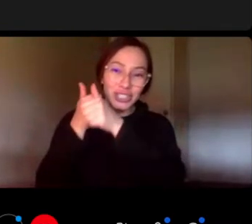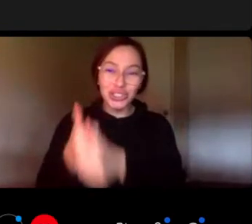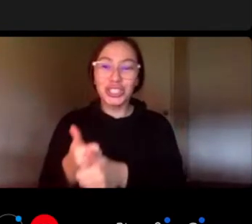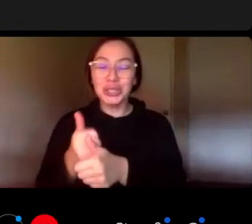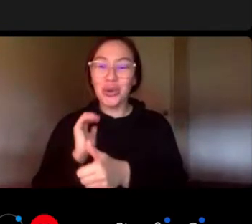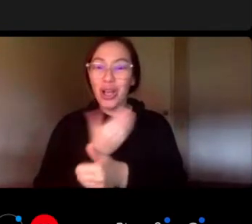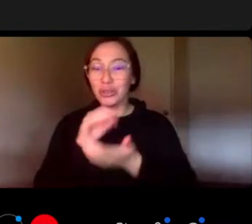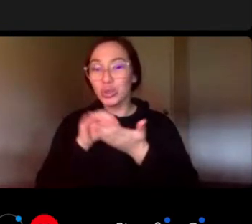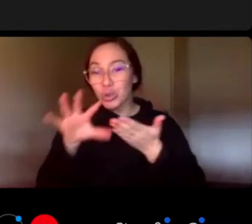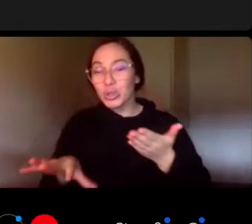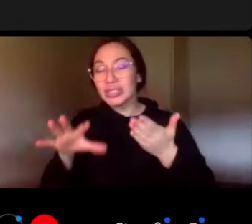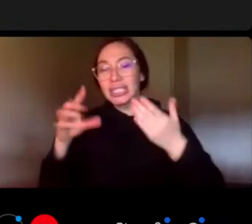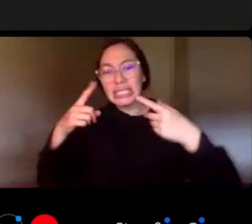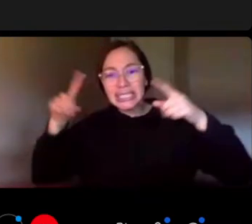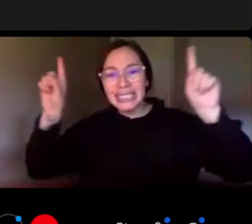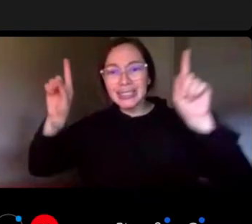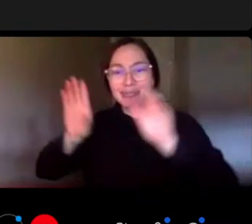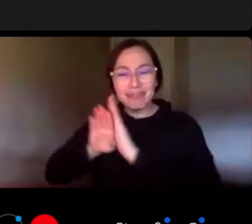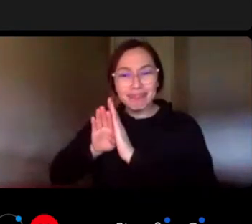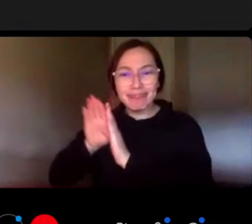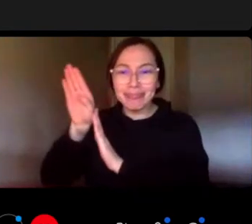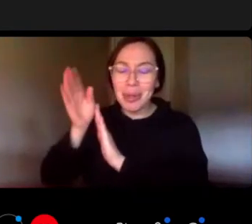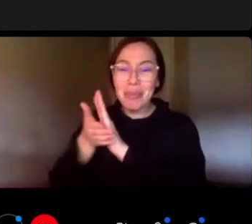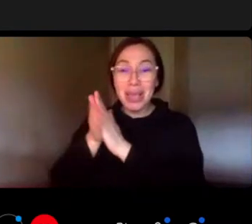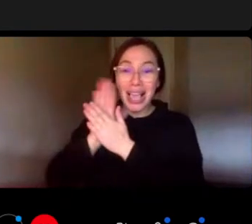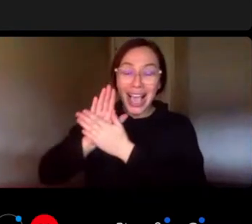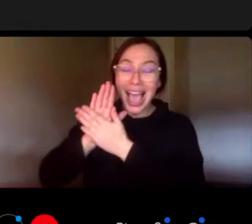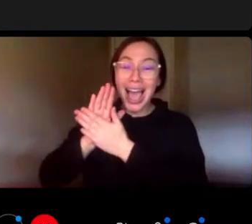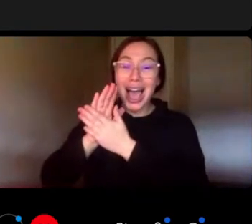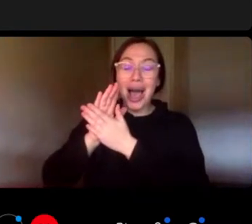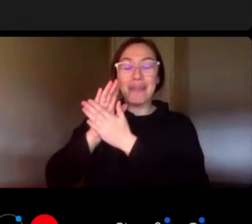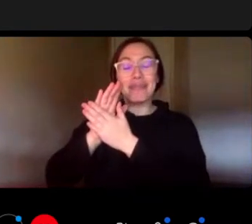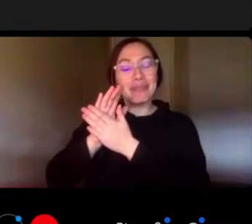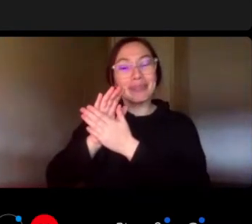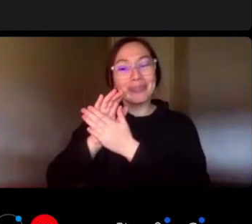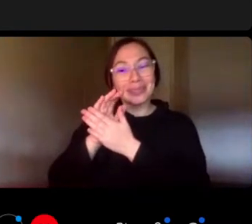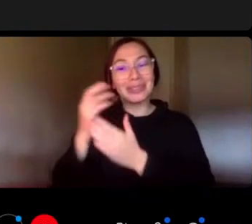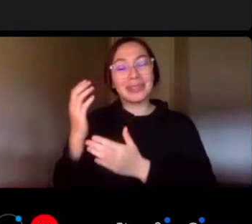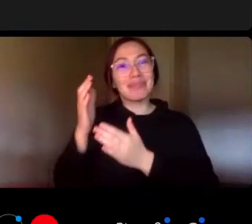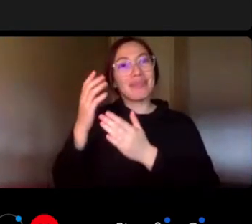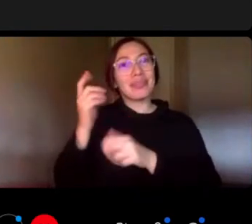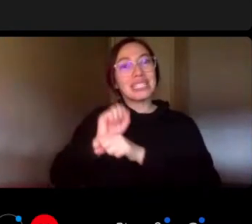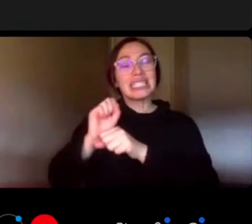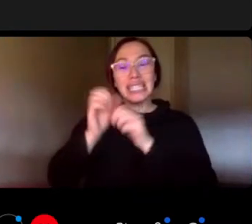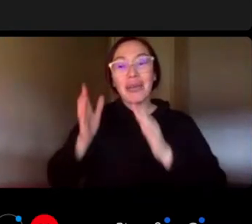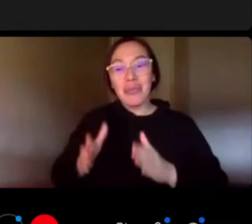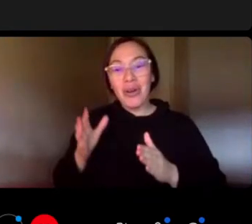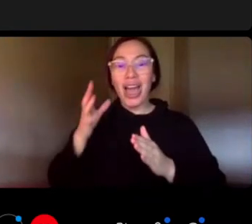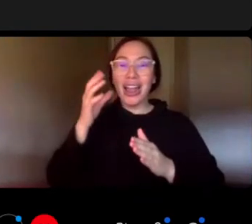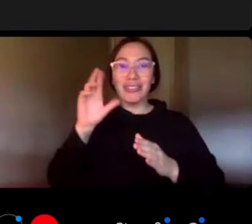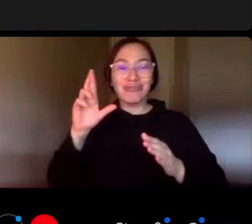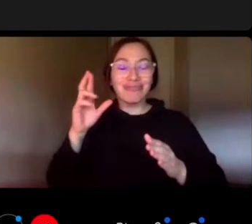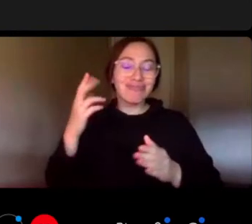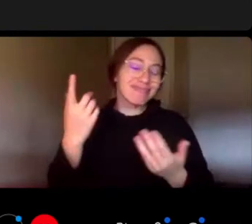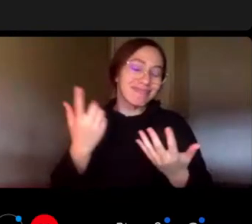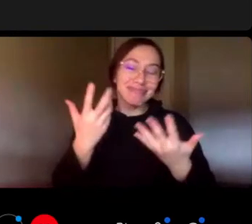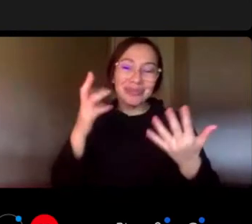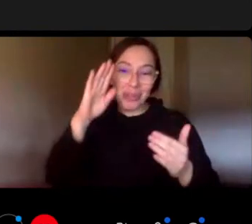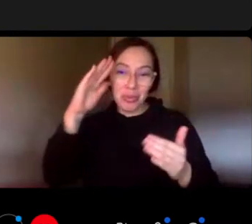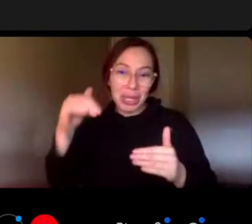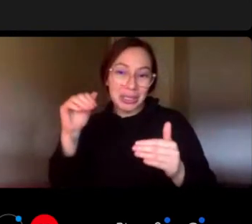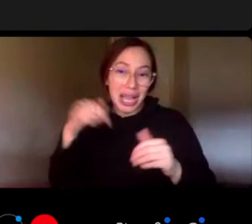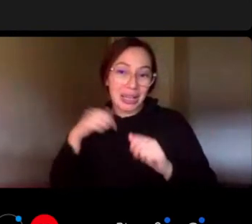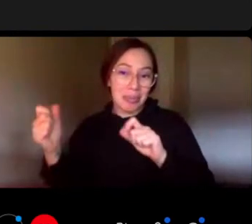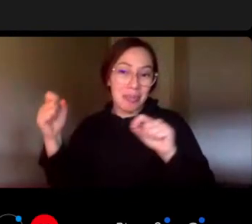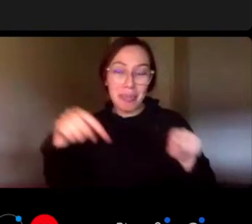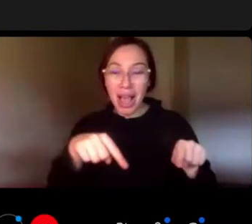that our students succeed and they become someone and probably hopefully come back to this district and be the next